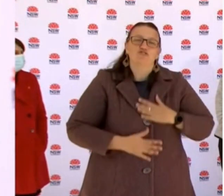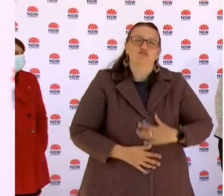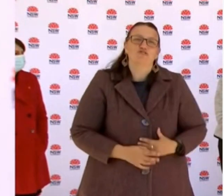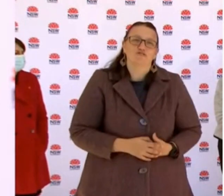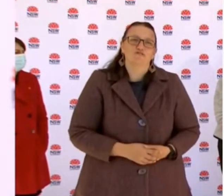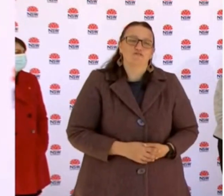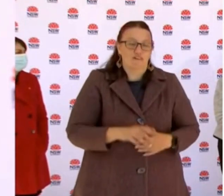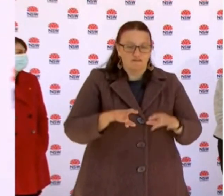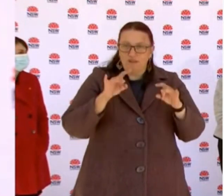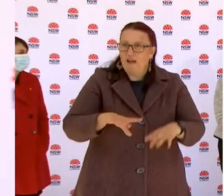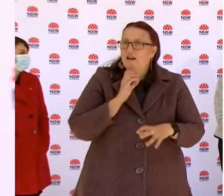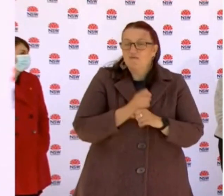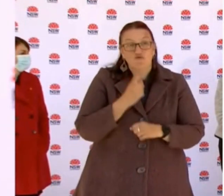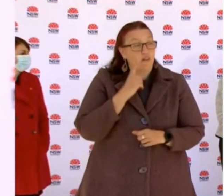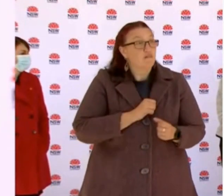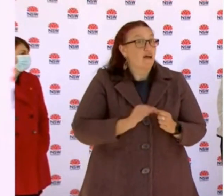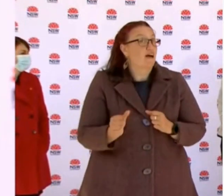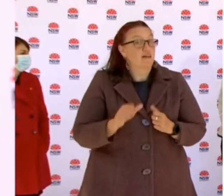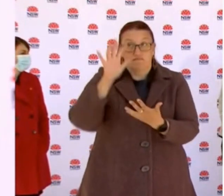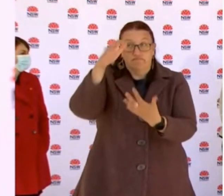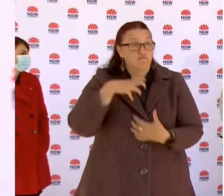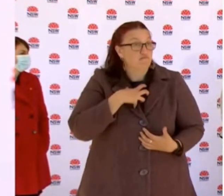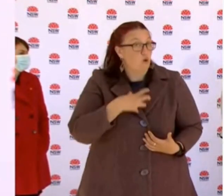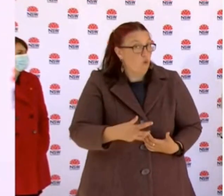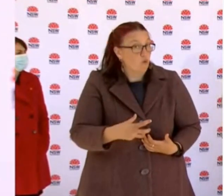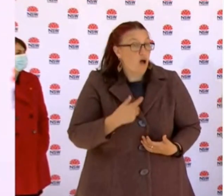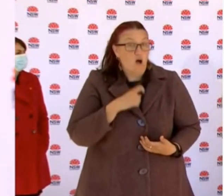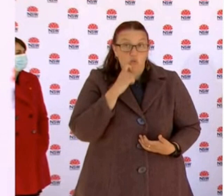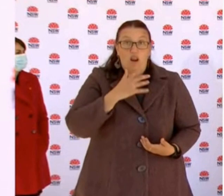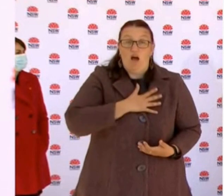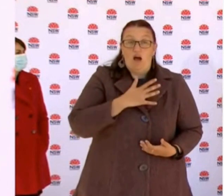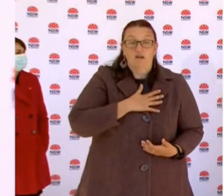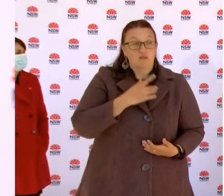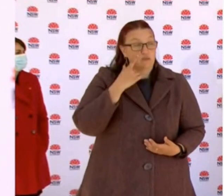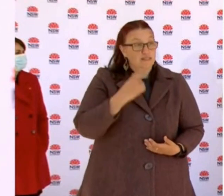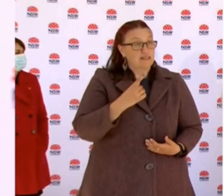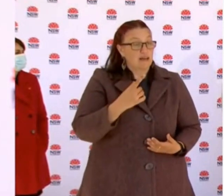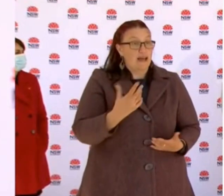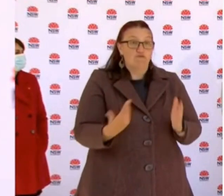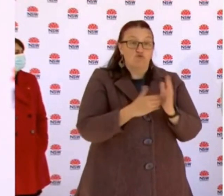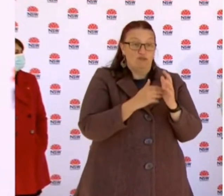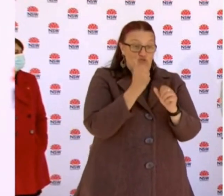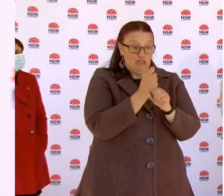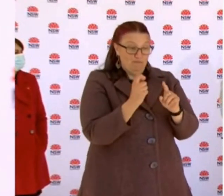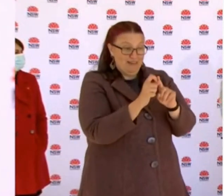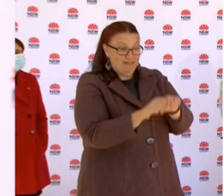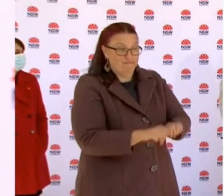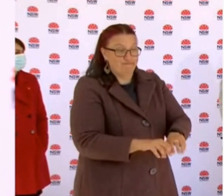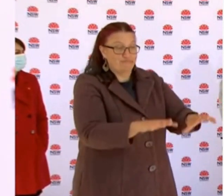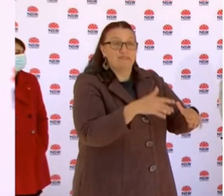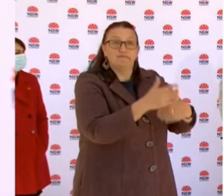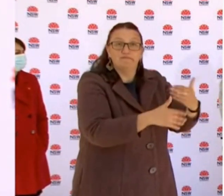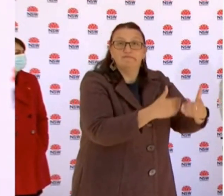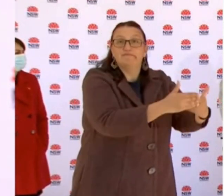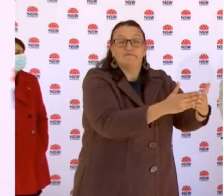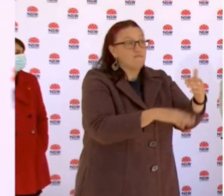available. They're doing their best to get more vaccine. I'd certainly like to see them now roll out and support GPs across